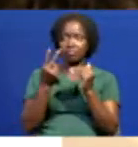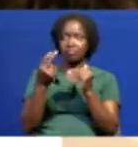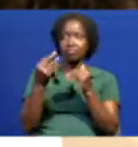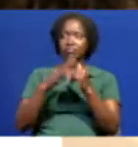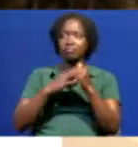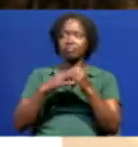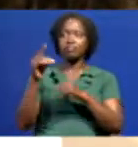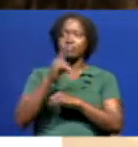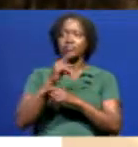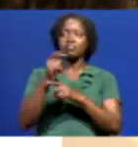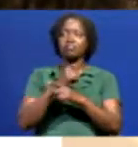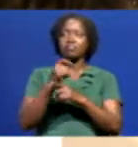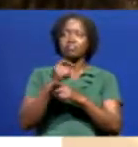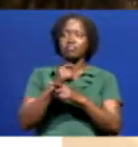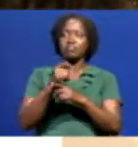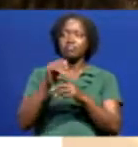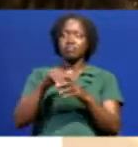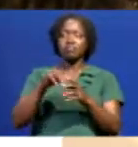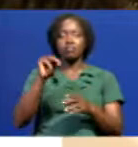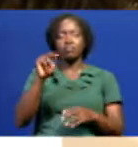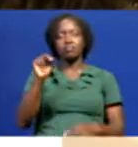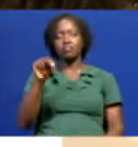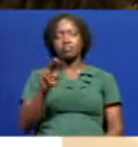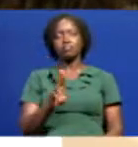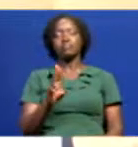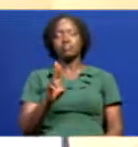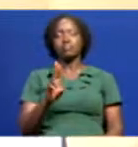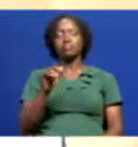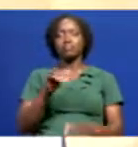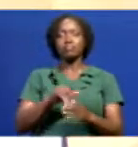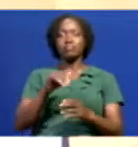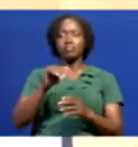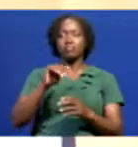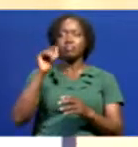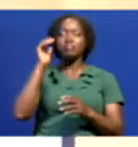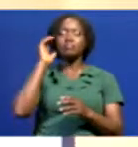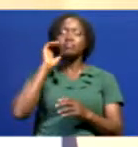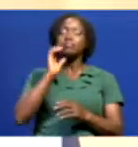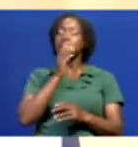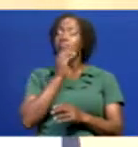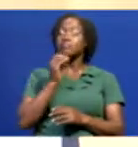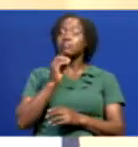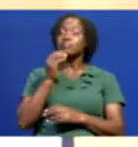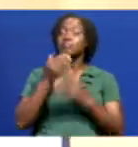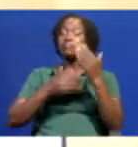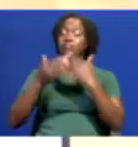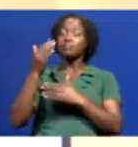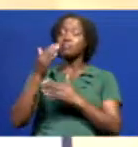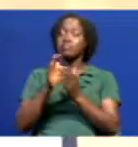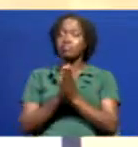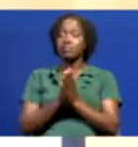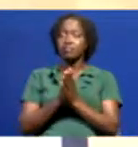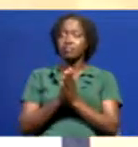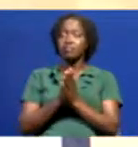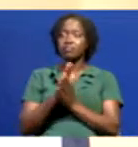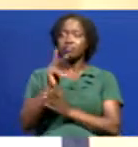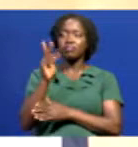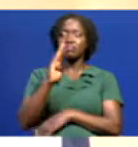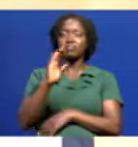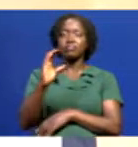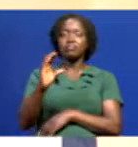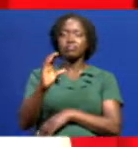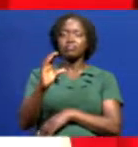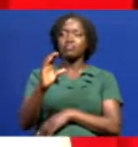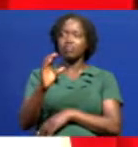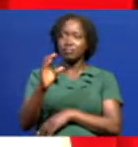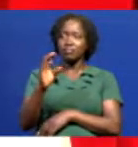training at the Manu Chandari Innovation Hub at Kenyatta University. The Kenya Broadcasting Corporation Acting Managing Director Samuel Maina